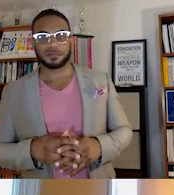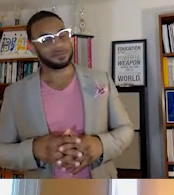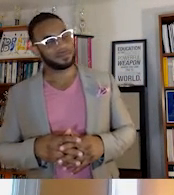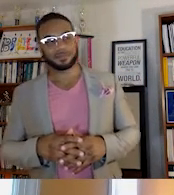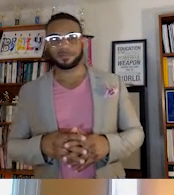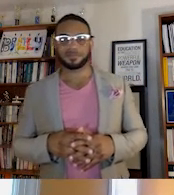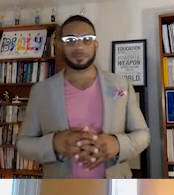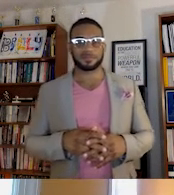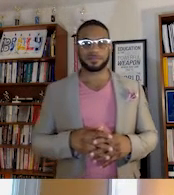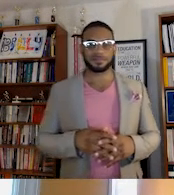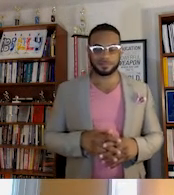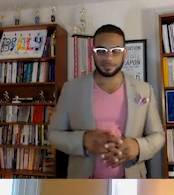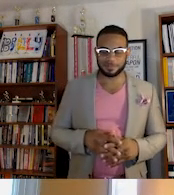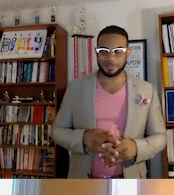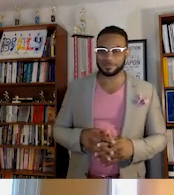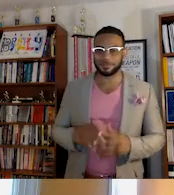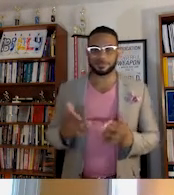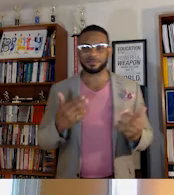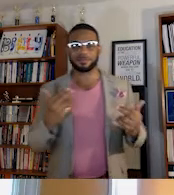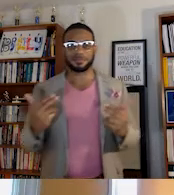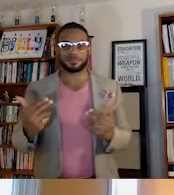Okay.